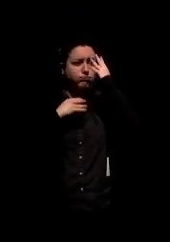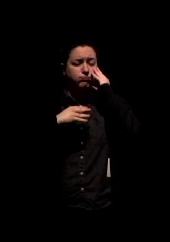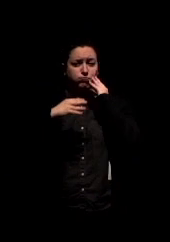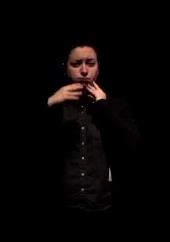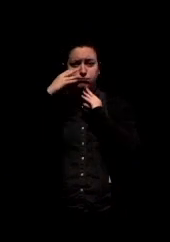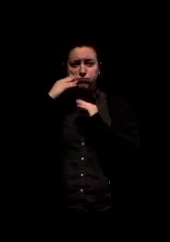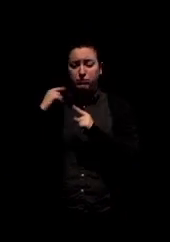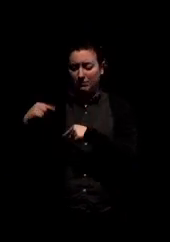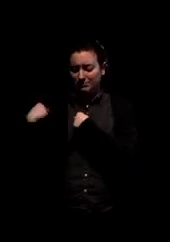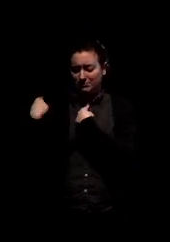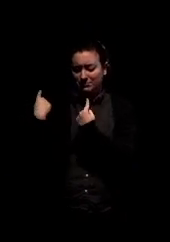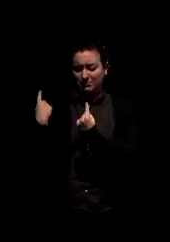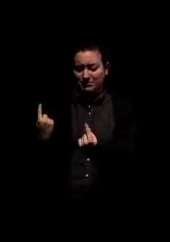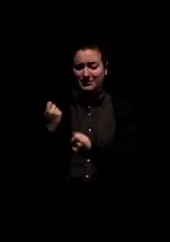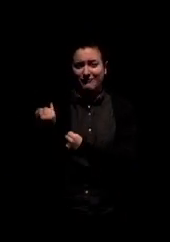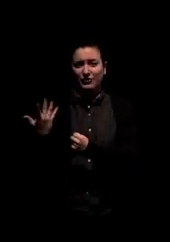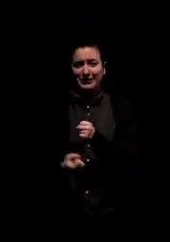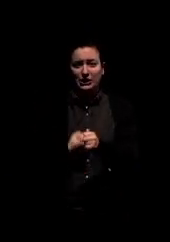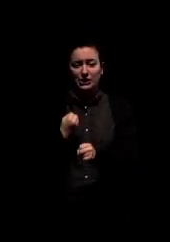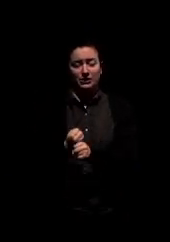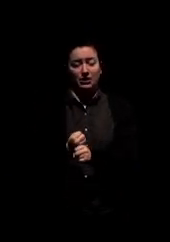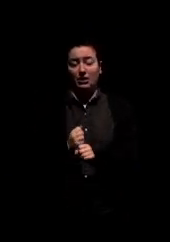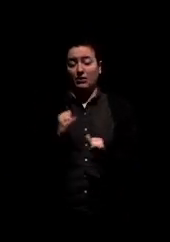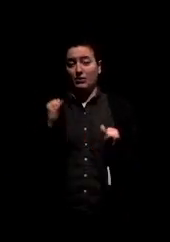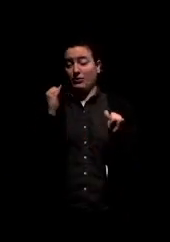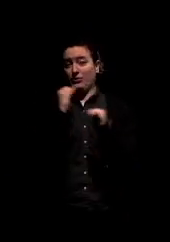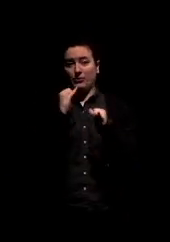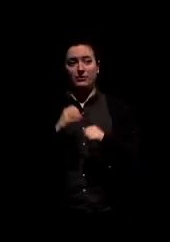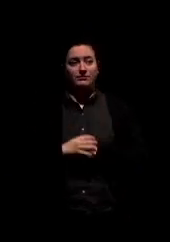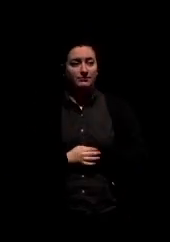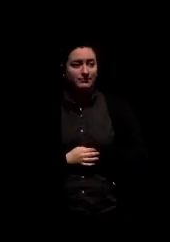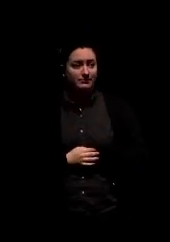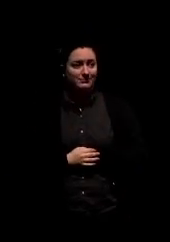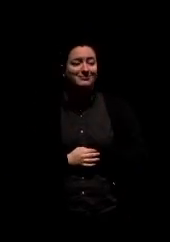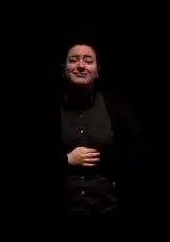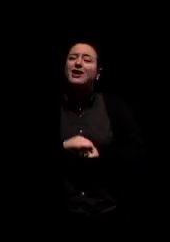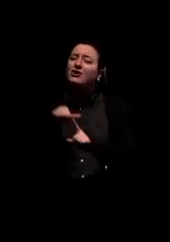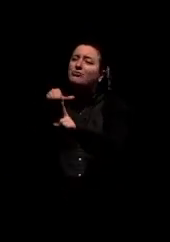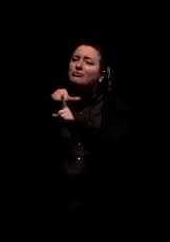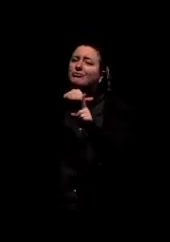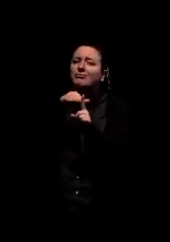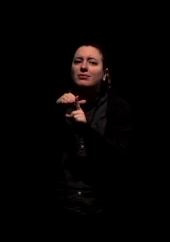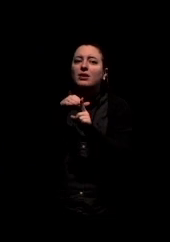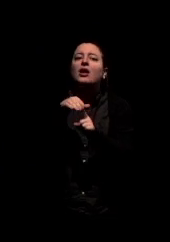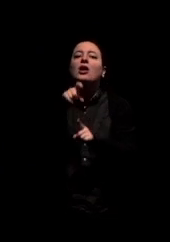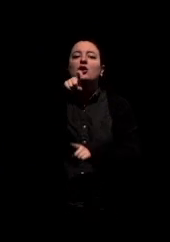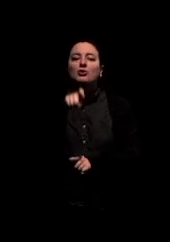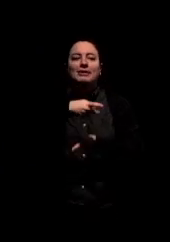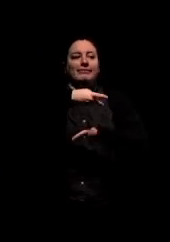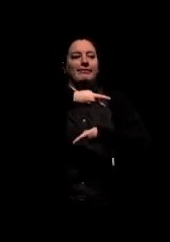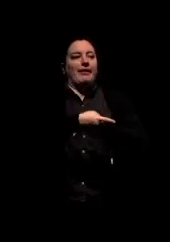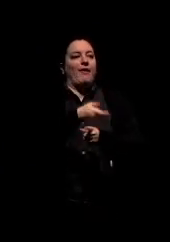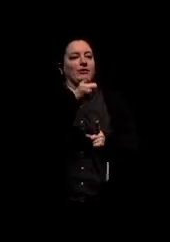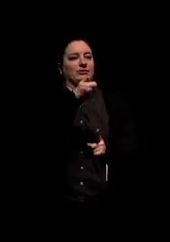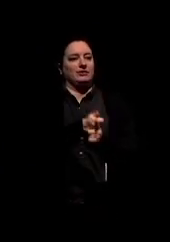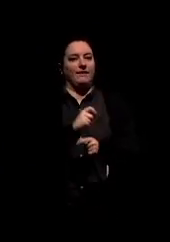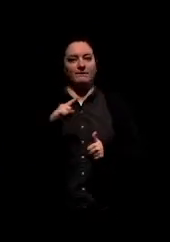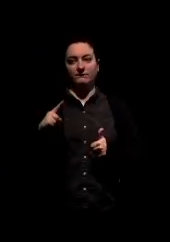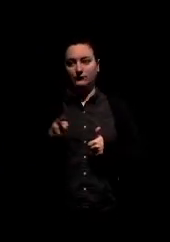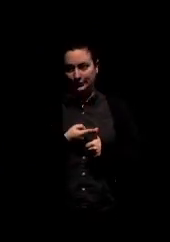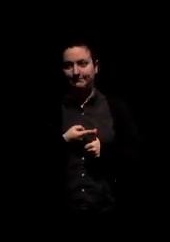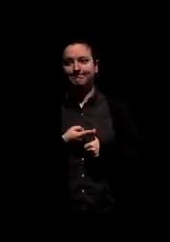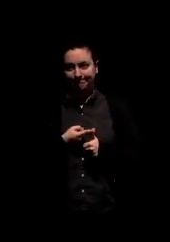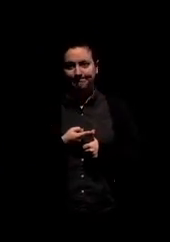turned upside down. And just a reminder that you can't do anything for anyone else until you take care of yourself.